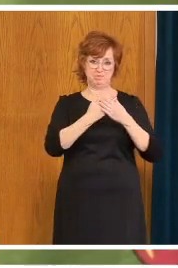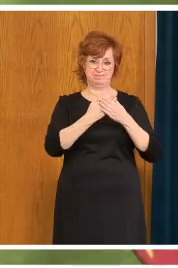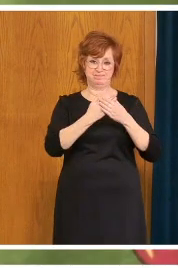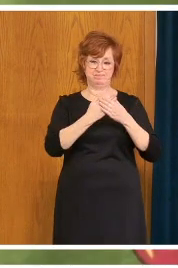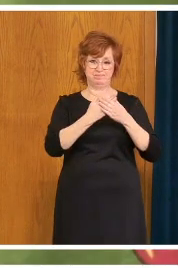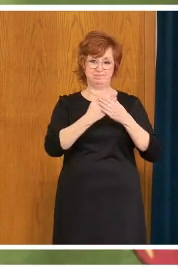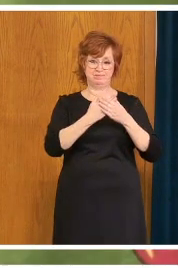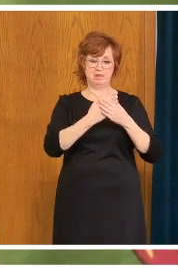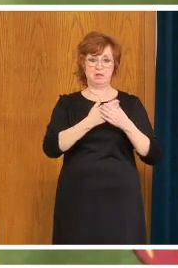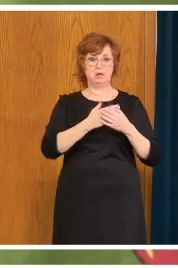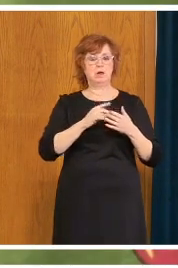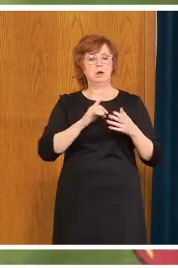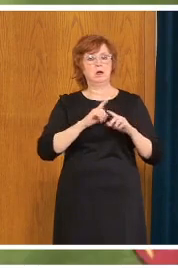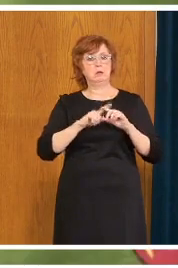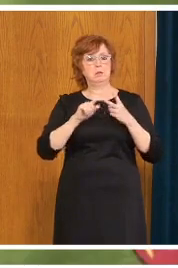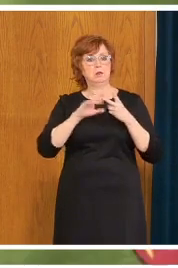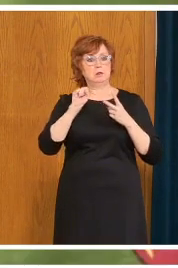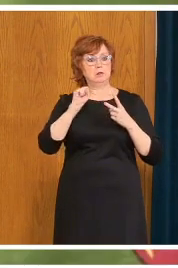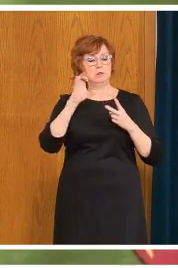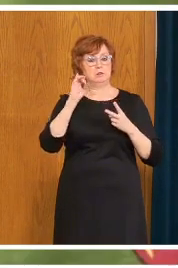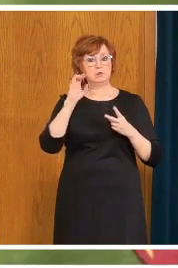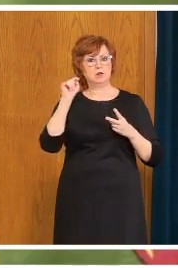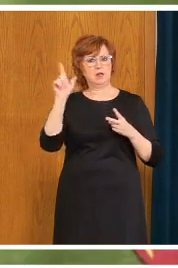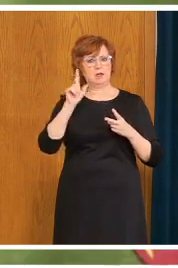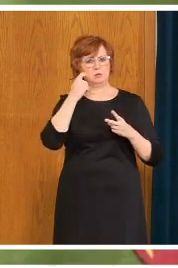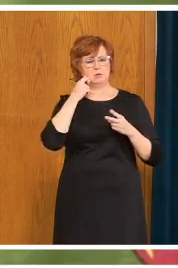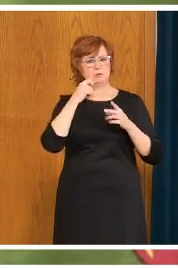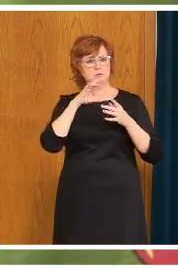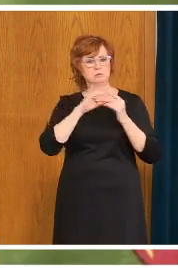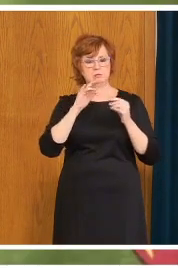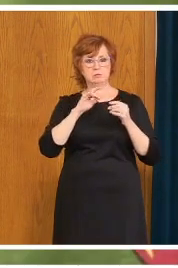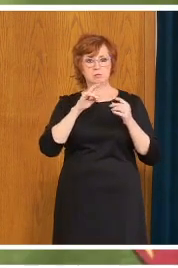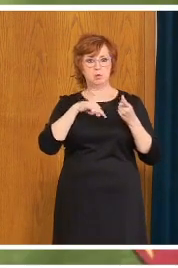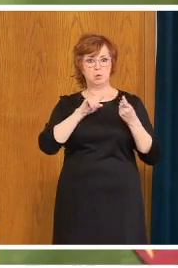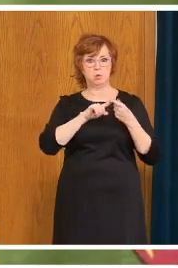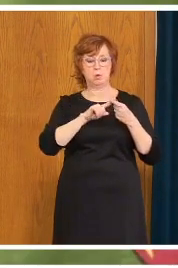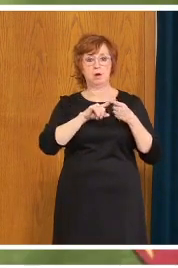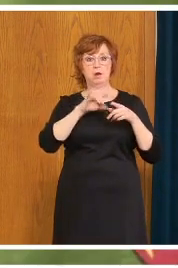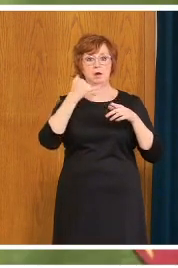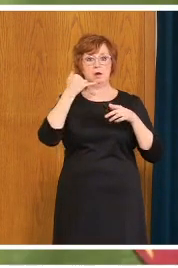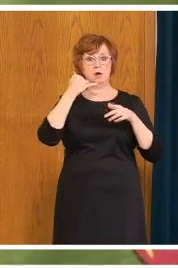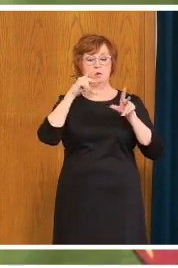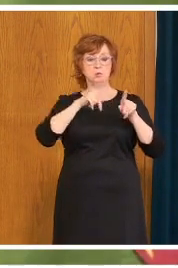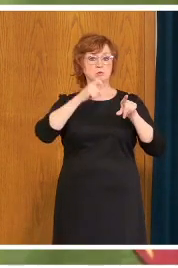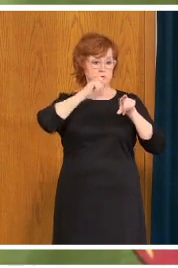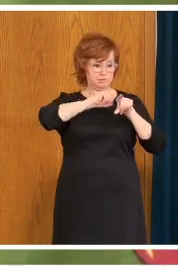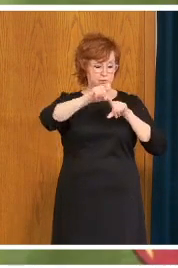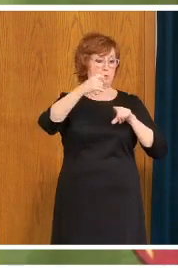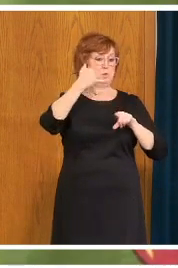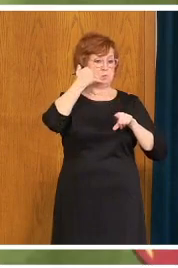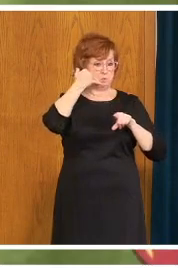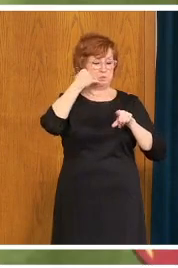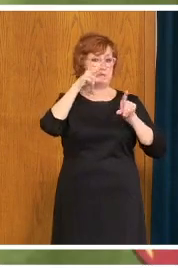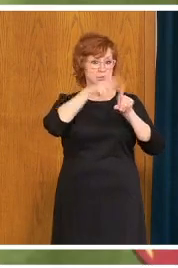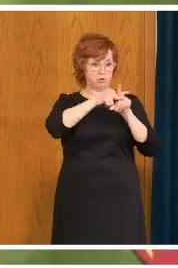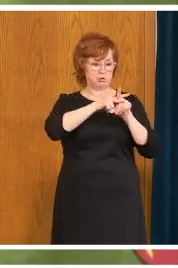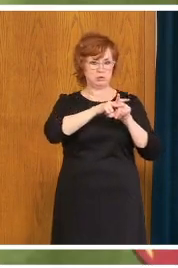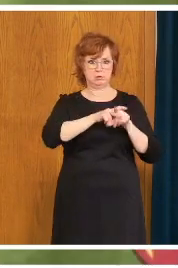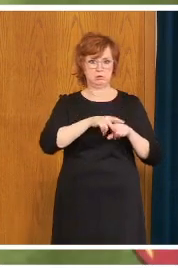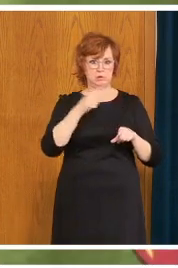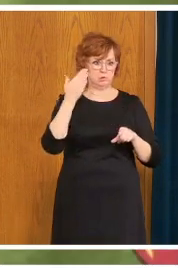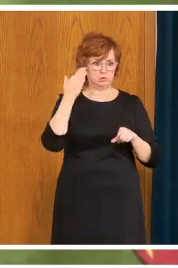as Scott Livingstone identified earlier, when somebody books an appointment, we don't know their medical history. They're booking an appointment either online or